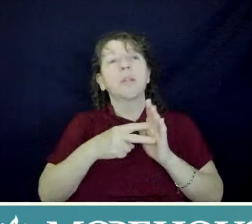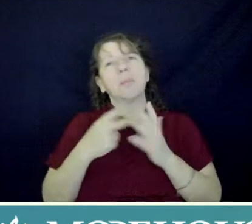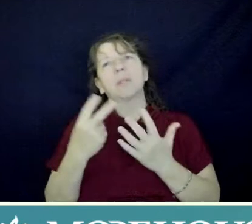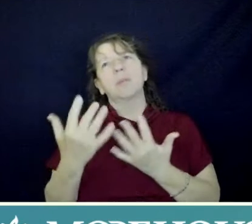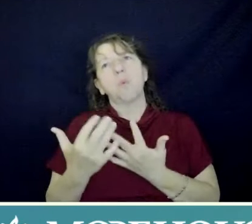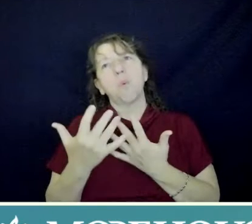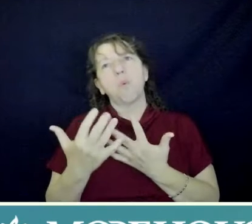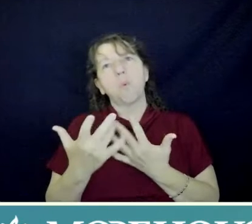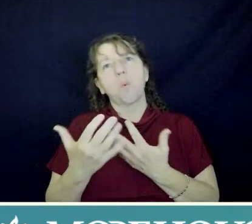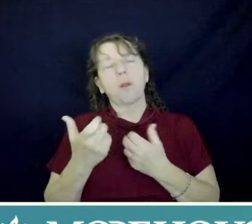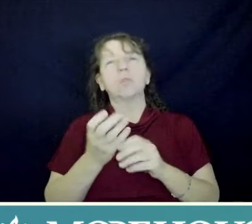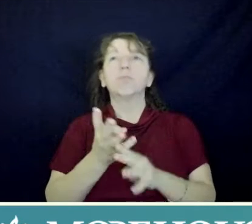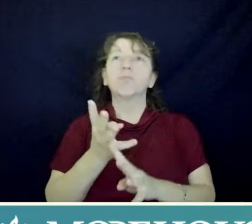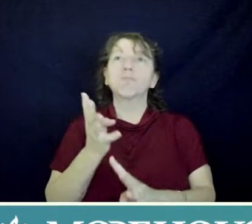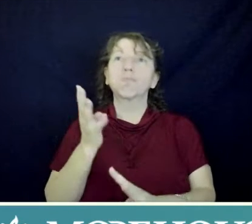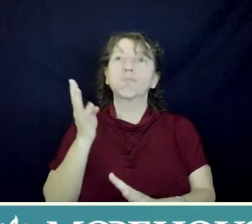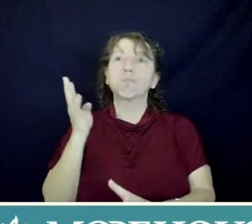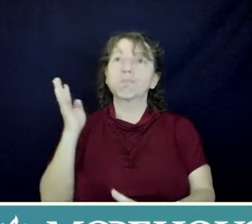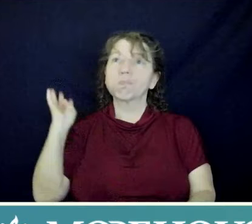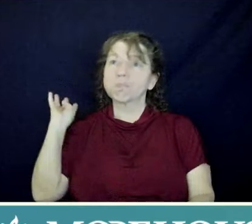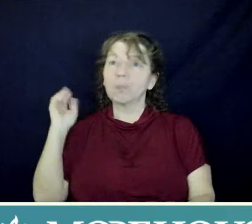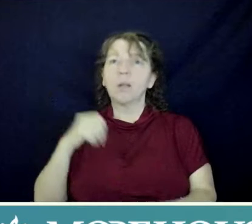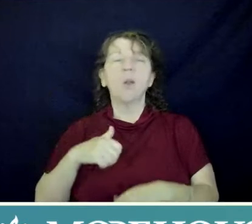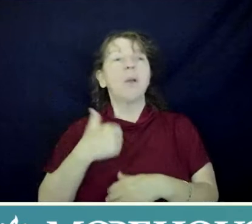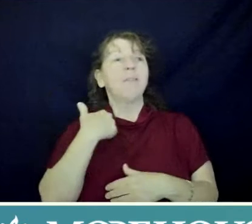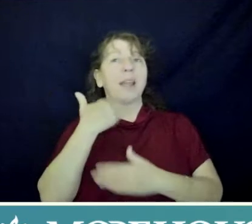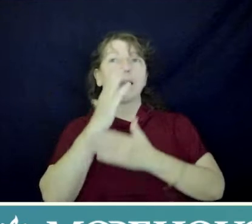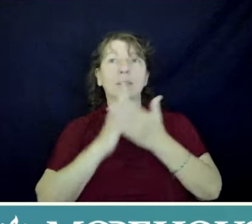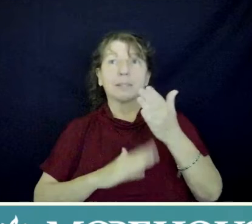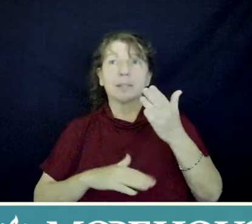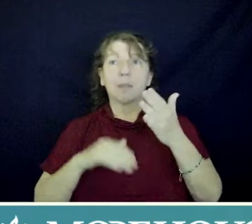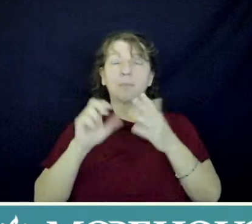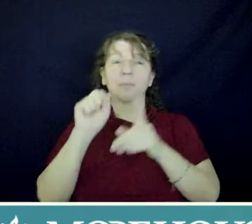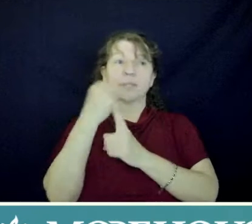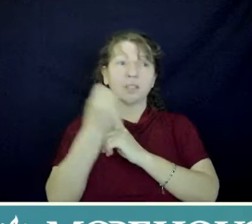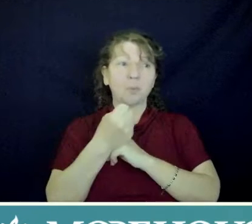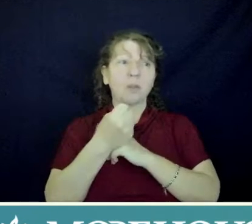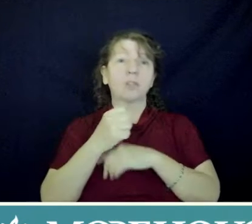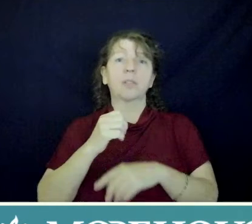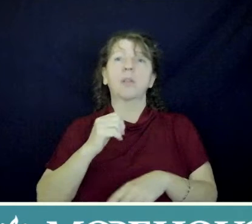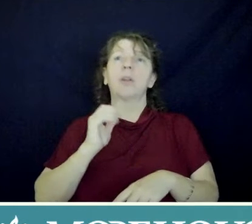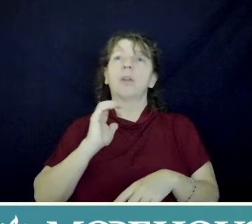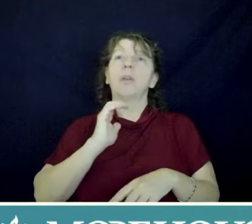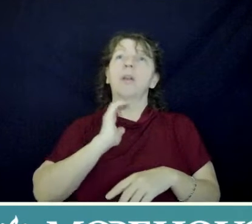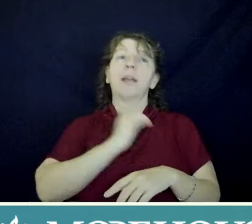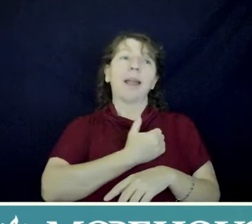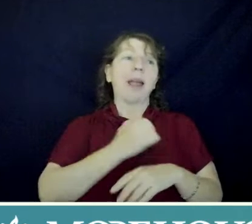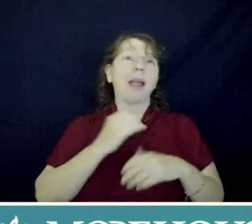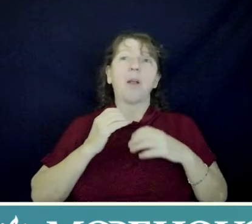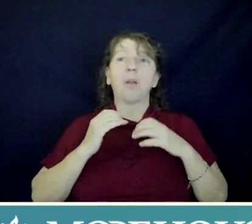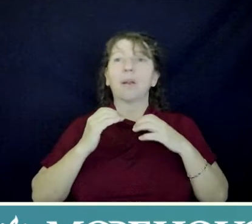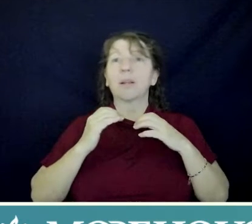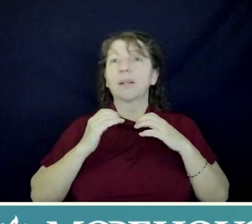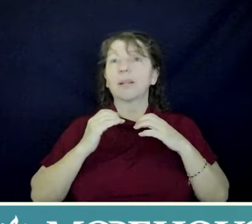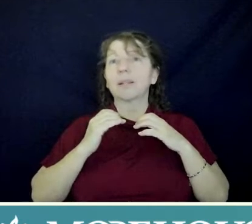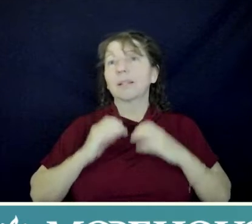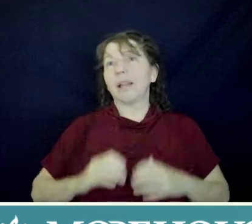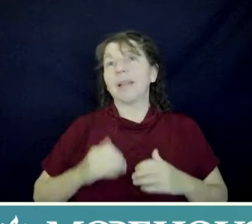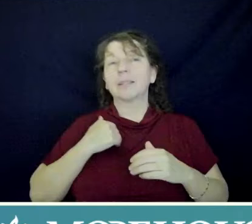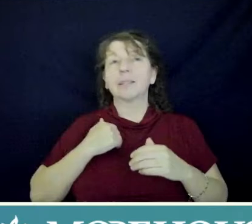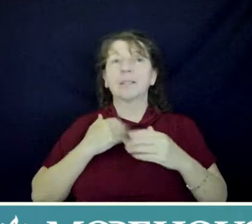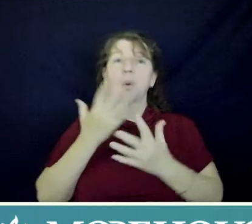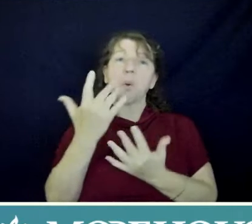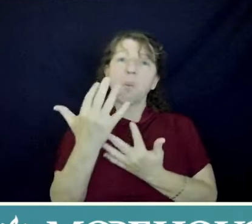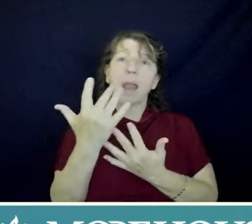had instances where clients in some of the facilities where we work spend up to 5 hours waiting to be